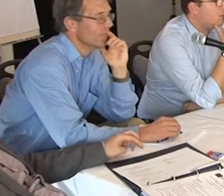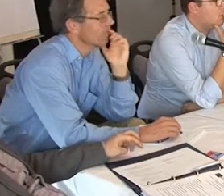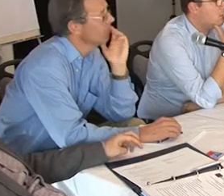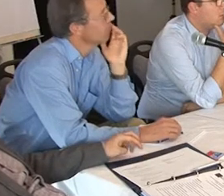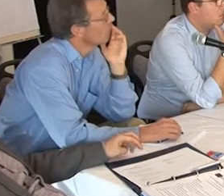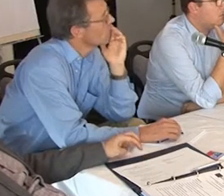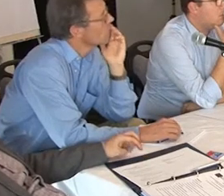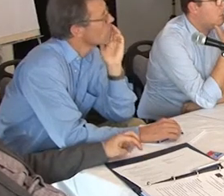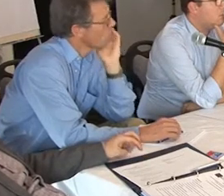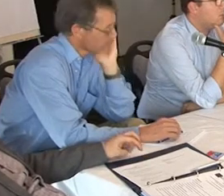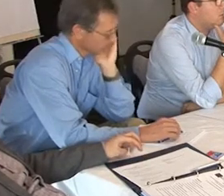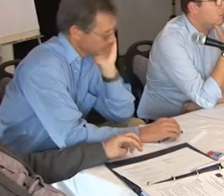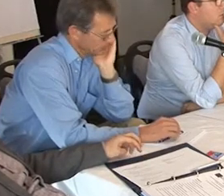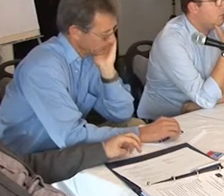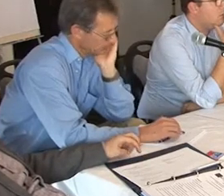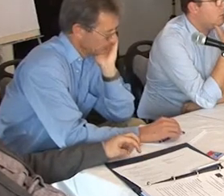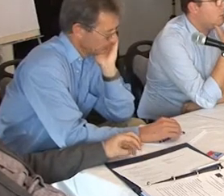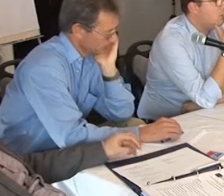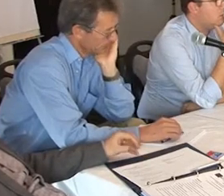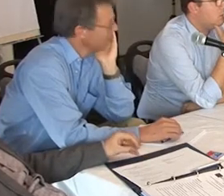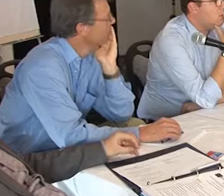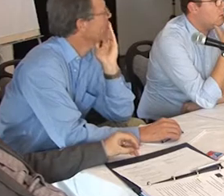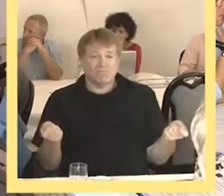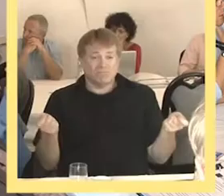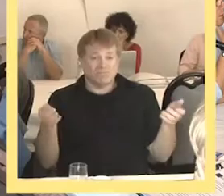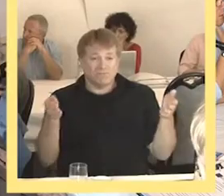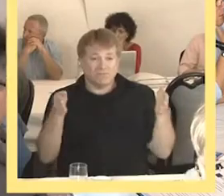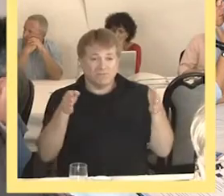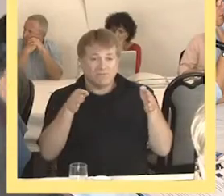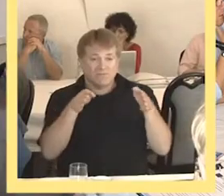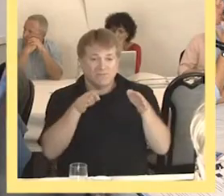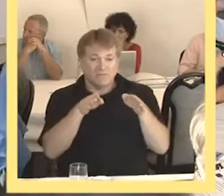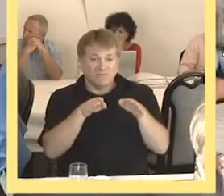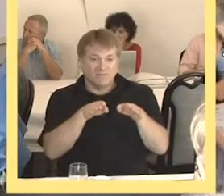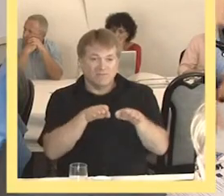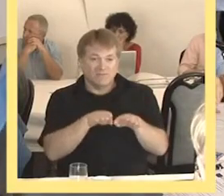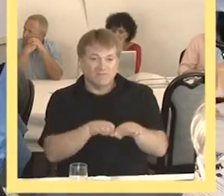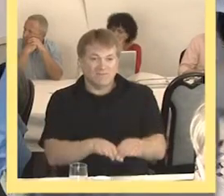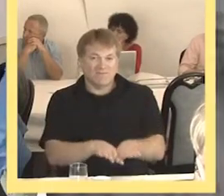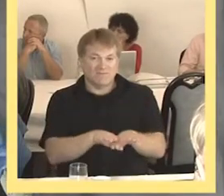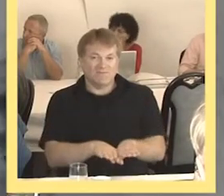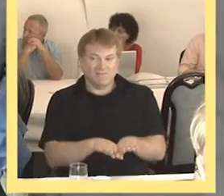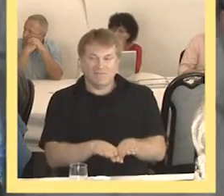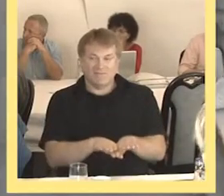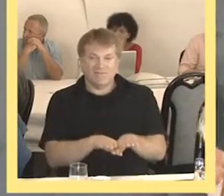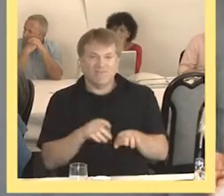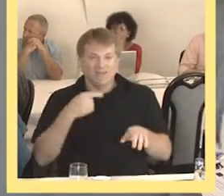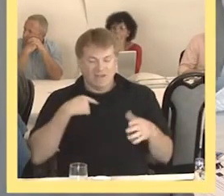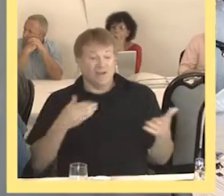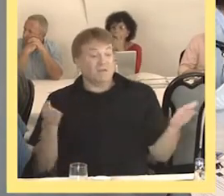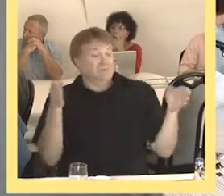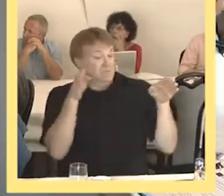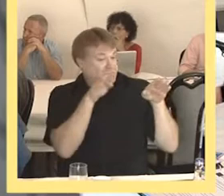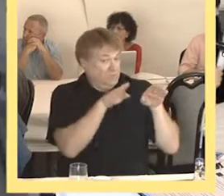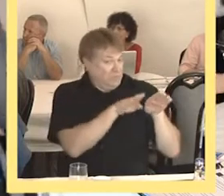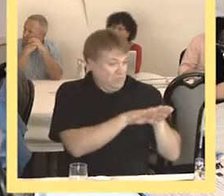Okay, now it's time to close it. So I will close the workshop and Robert will speak after me